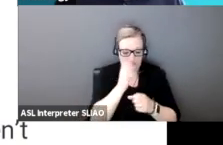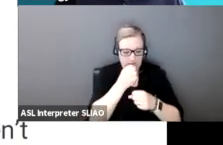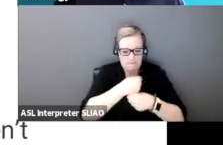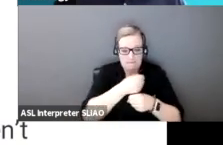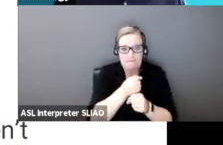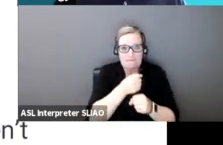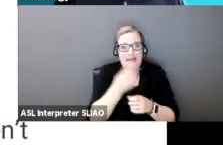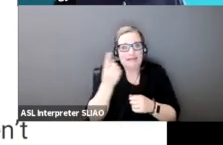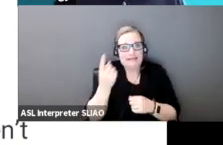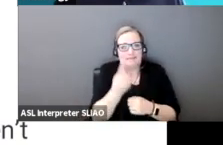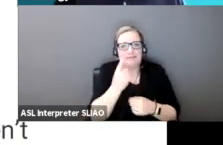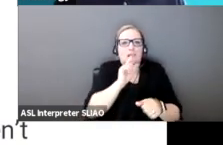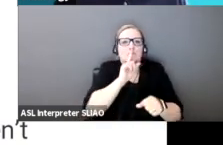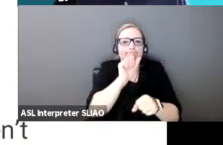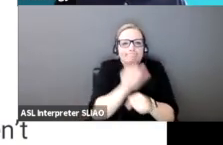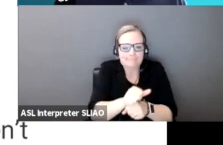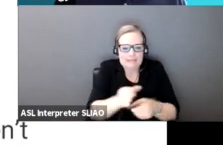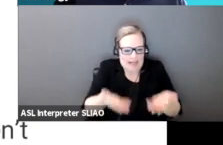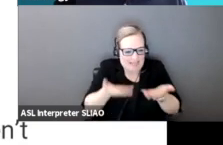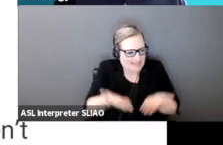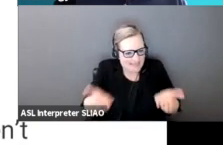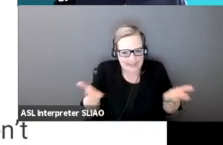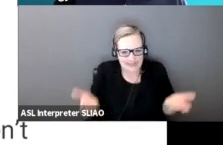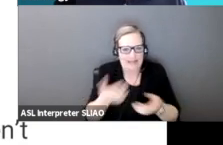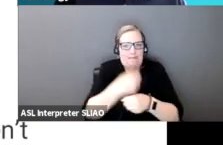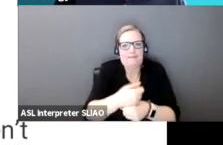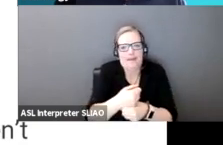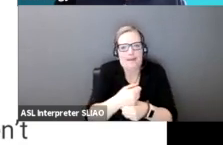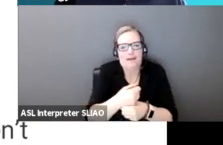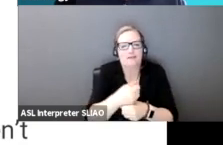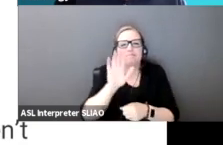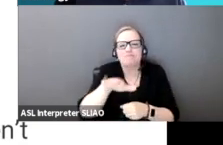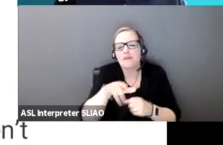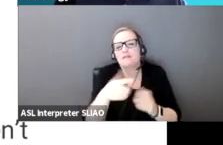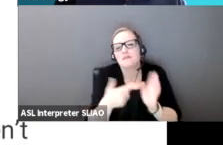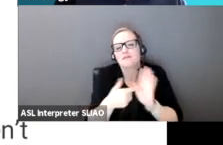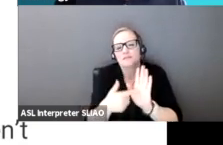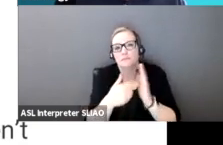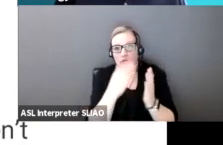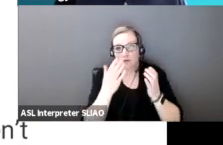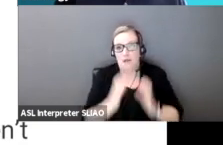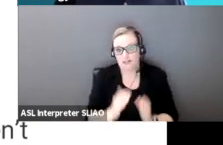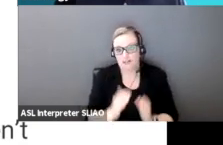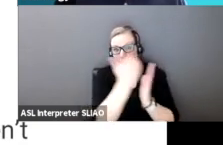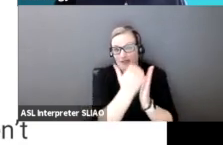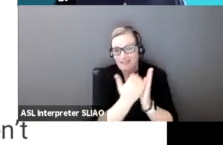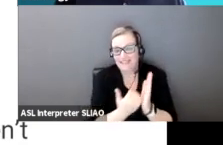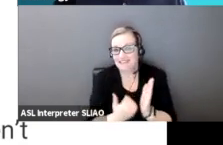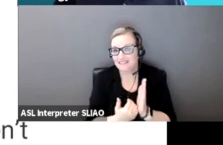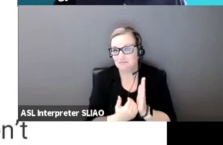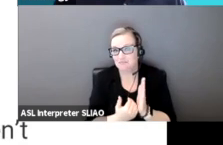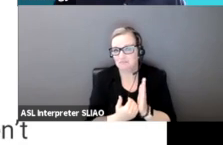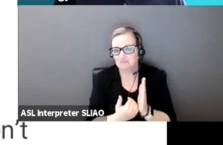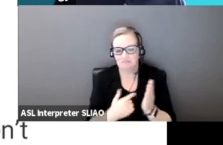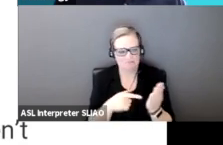objects. So I keep coming back to the customer lists that are listed there. People often don't think